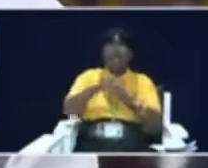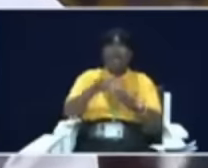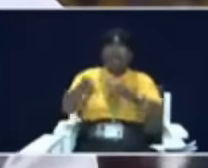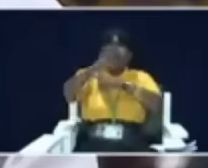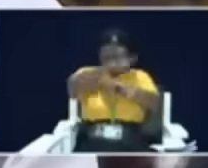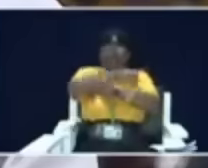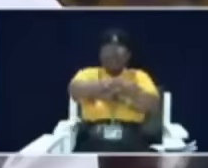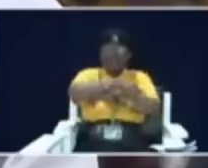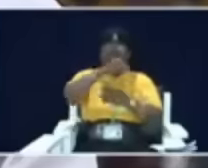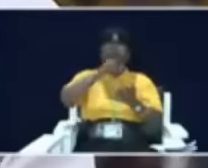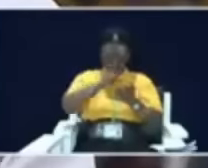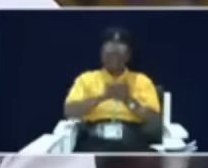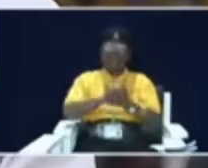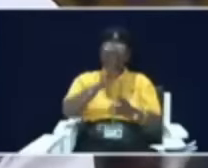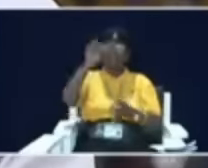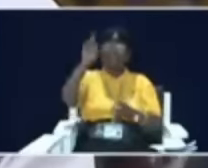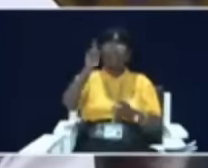That's divine repositioning.